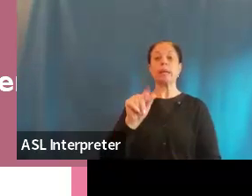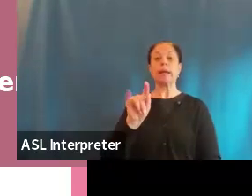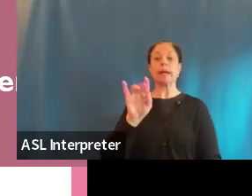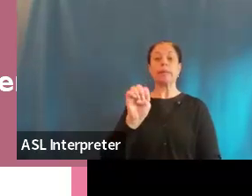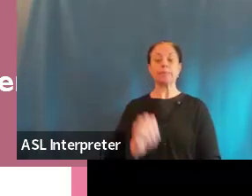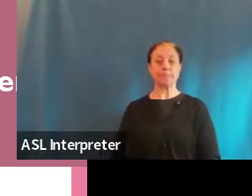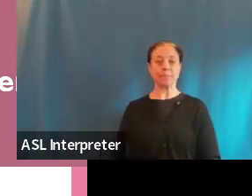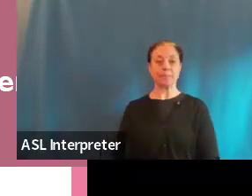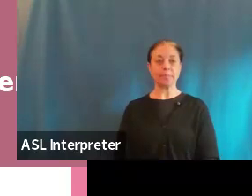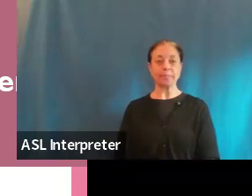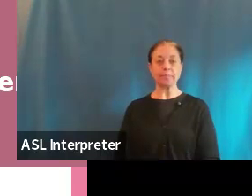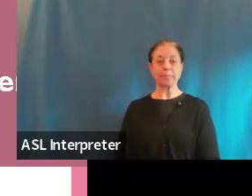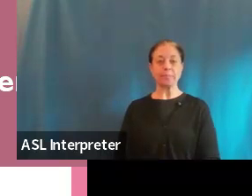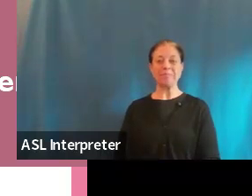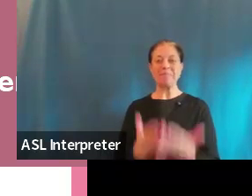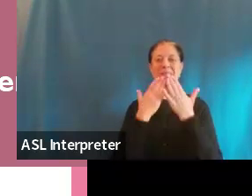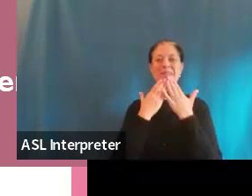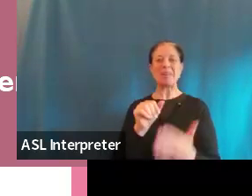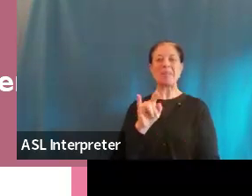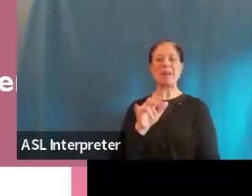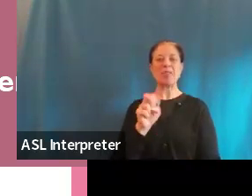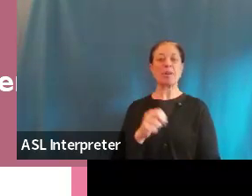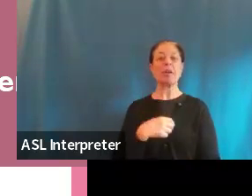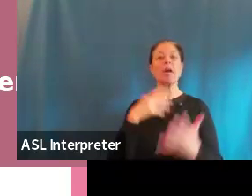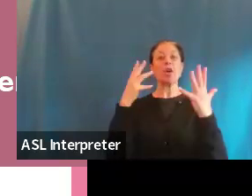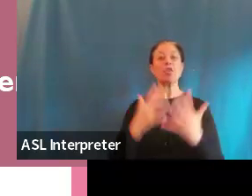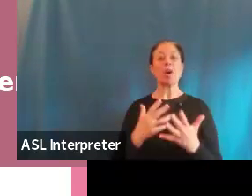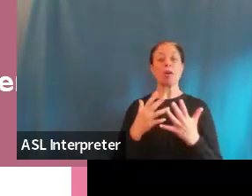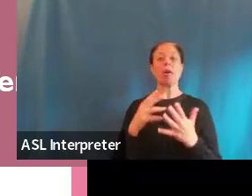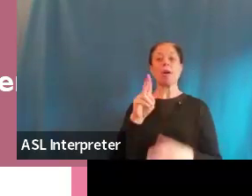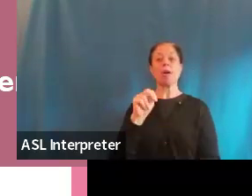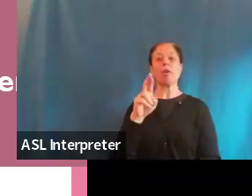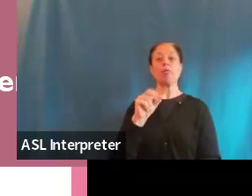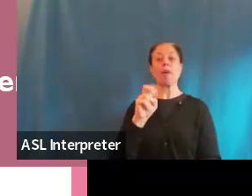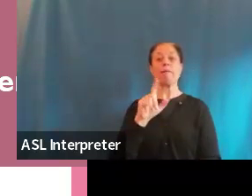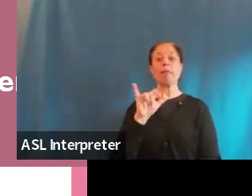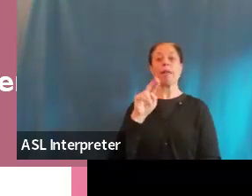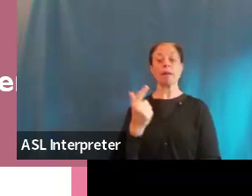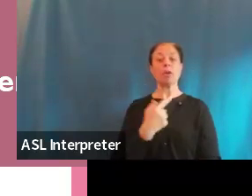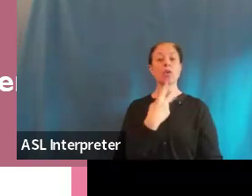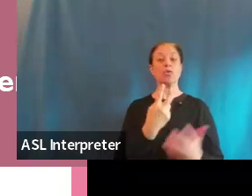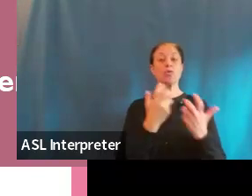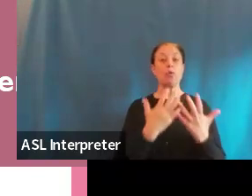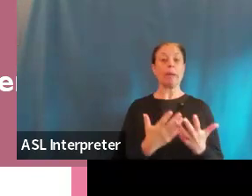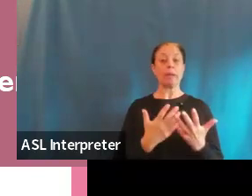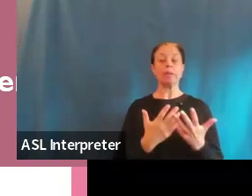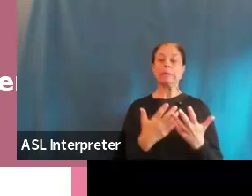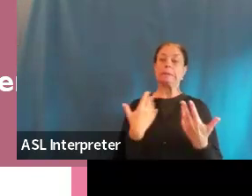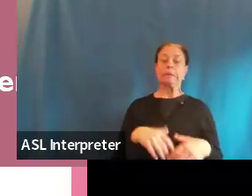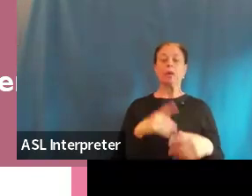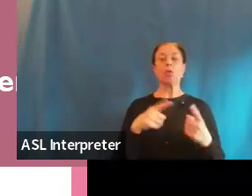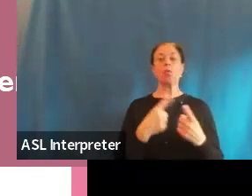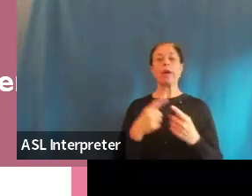Katie. Thank you, Adrian. Our dark unraveling. 2 roommates are left reeling when a classmate dies in a